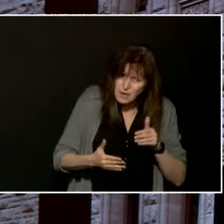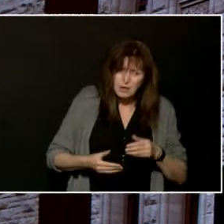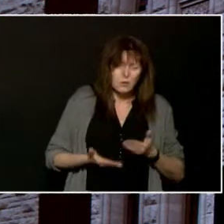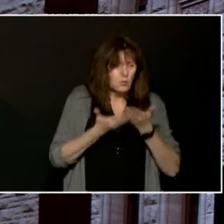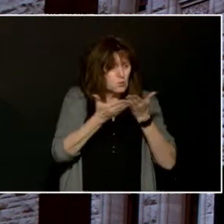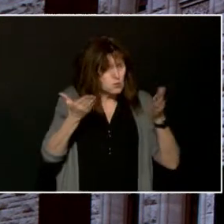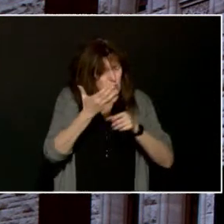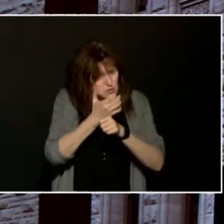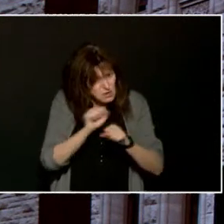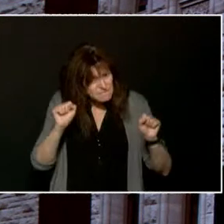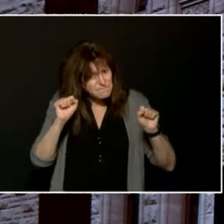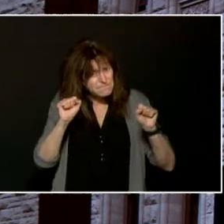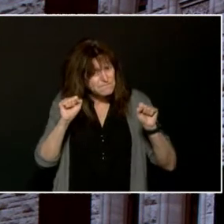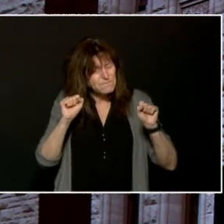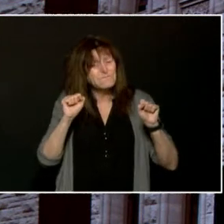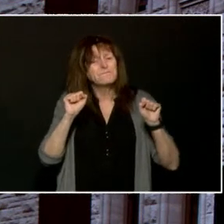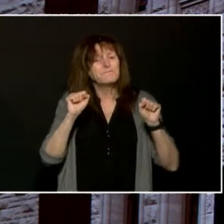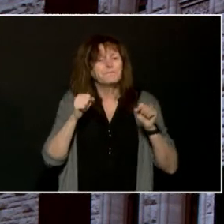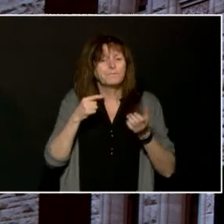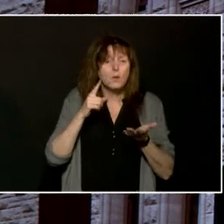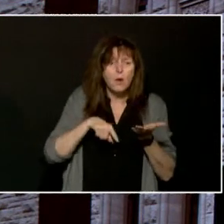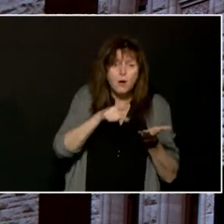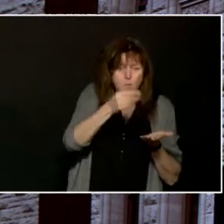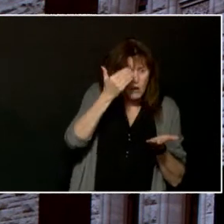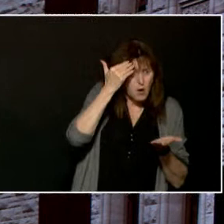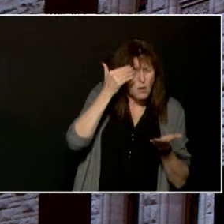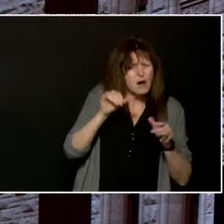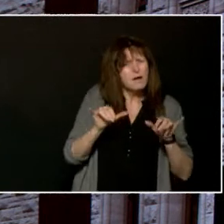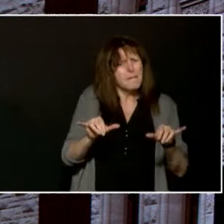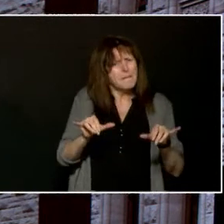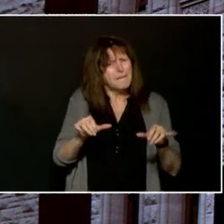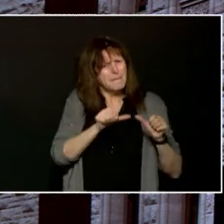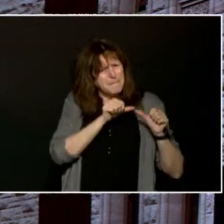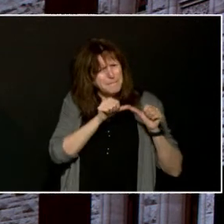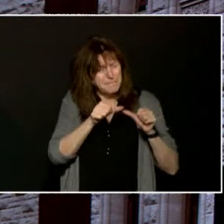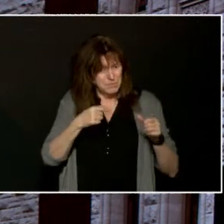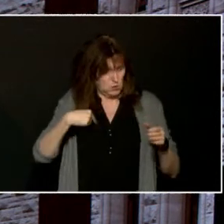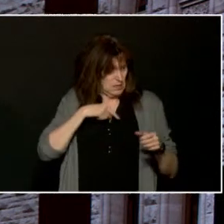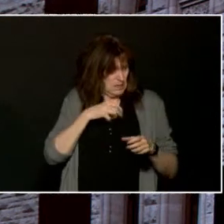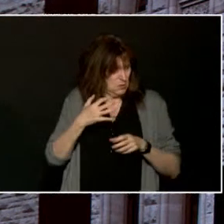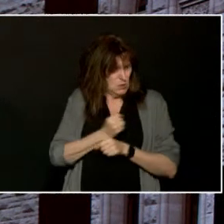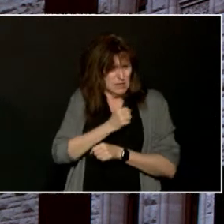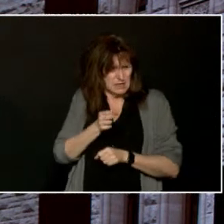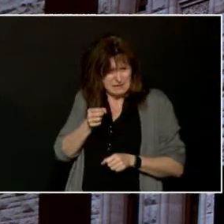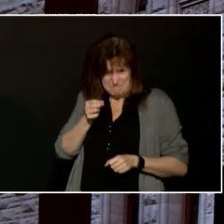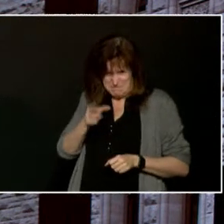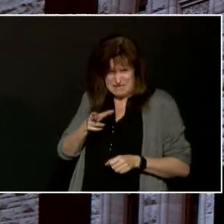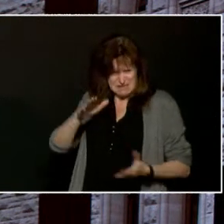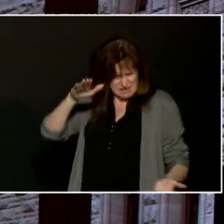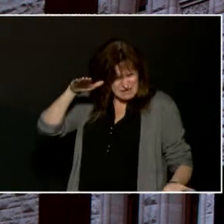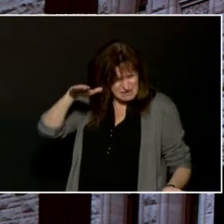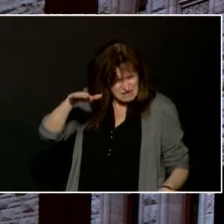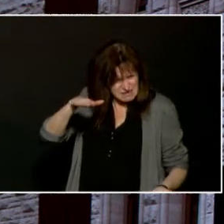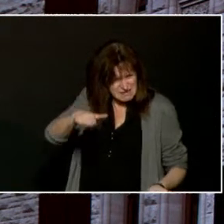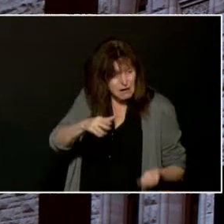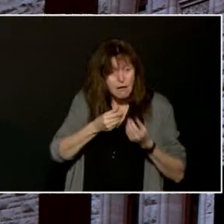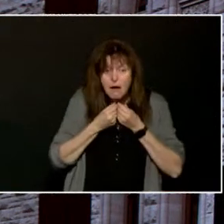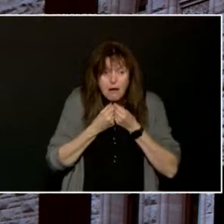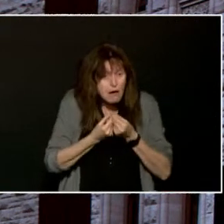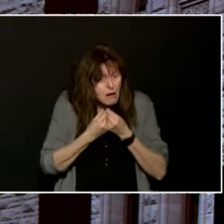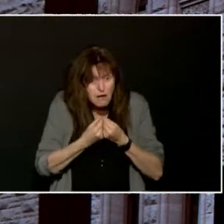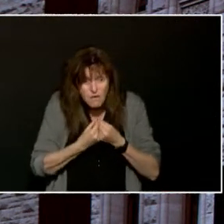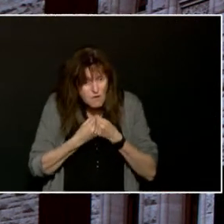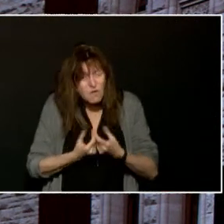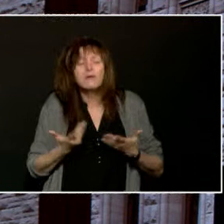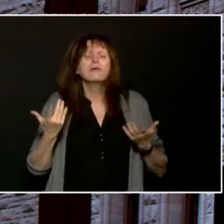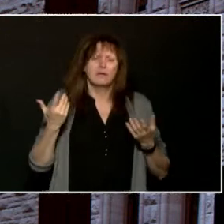consistent. Do what you know what to do. We are winning, Ontarians. We're bringing this down. We're doing it in two ways. You're sticking with the public health measures.